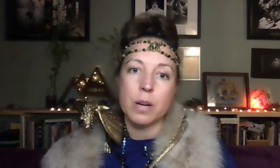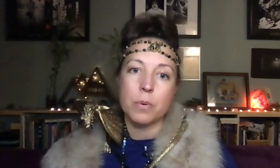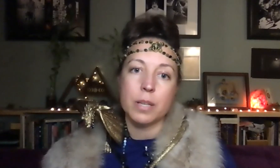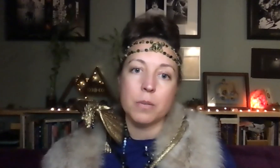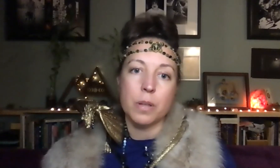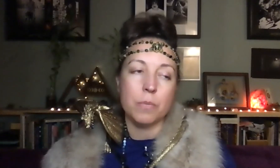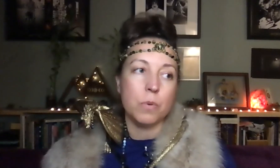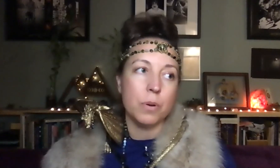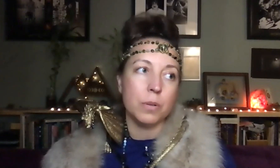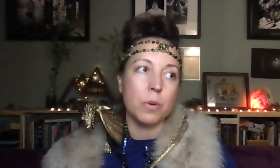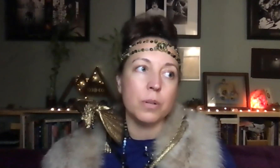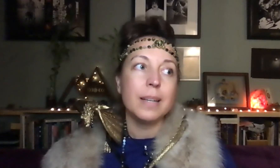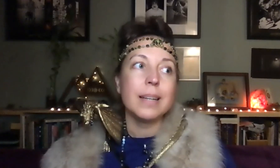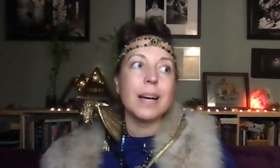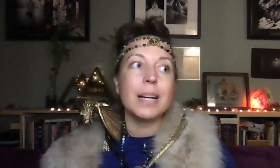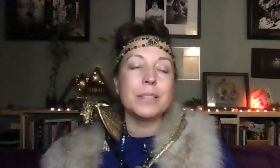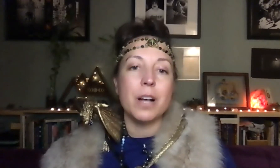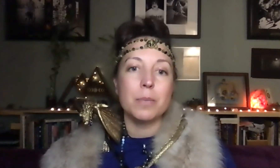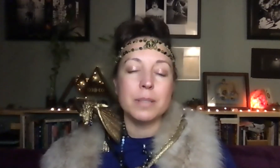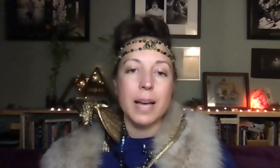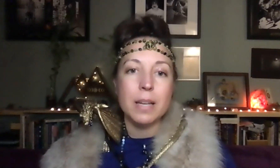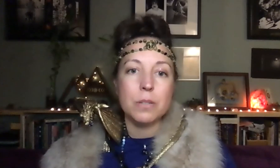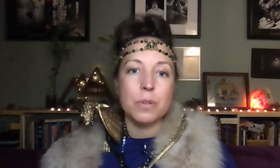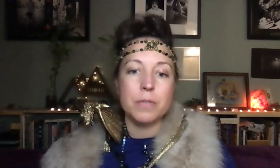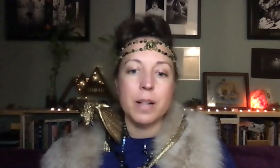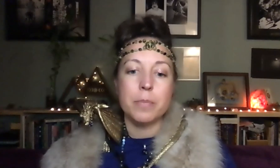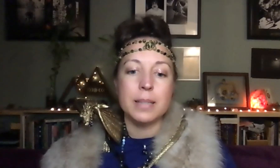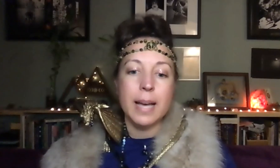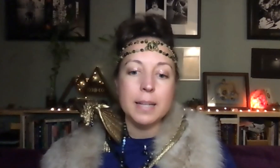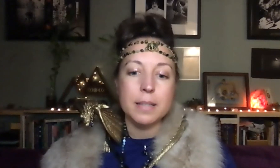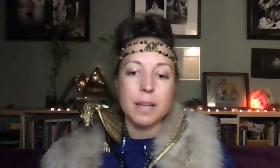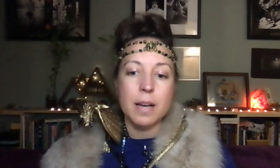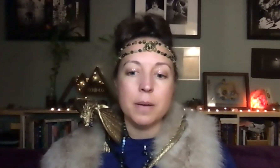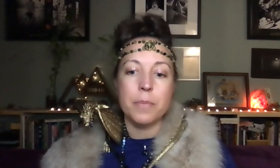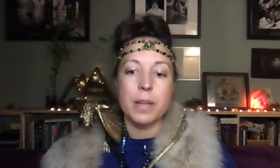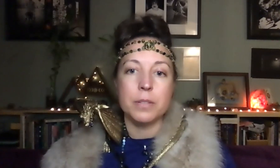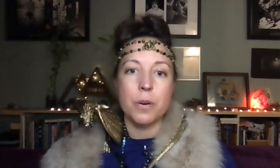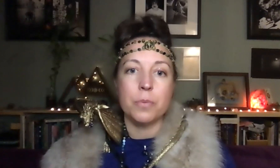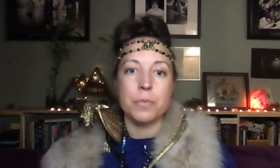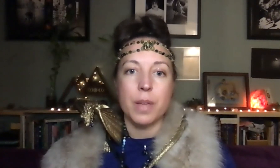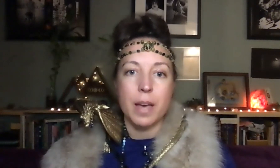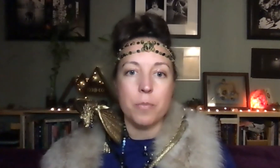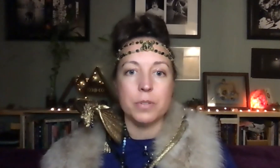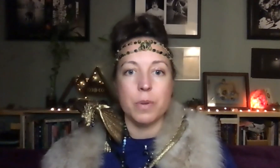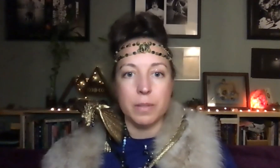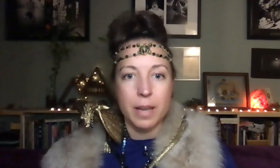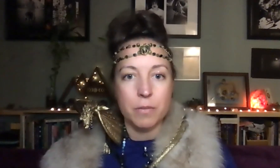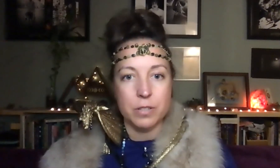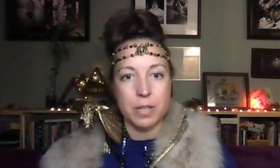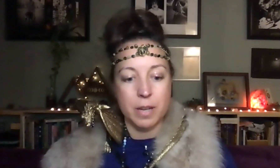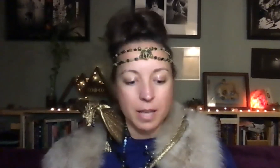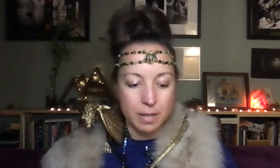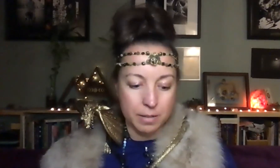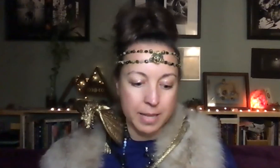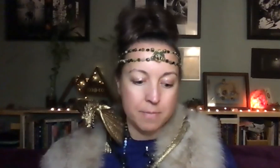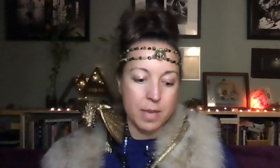when we are working with quote unquote undeveloped light or developing light. And so they help us with night